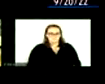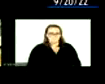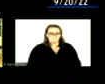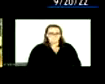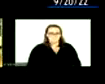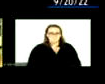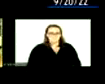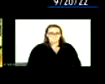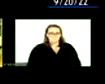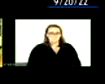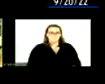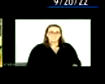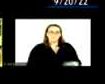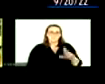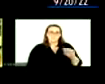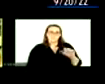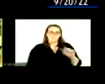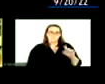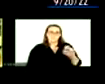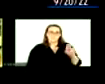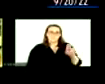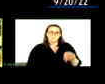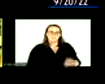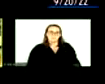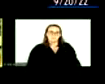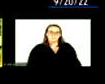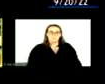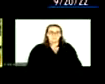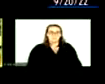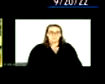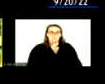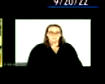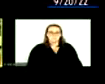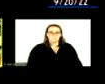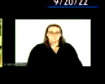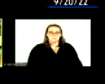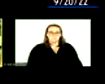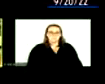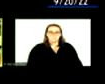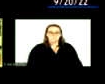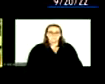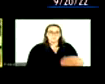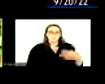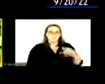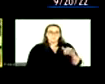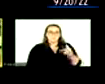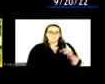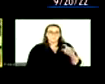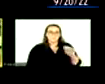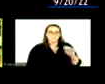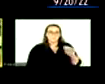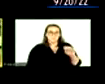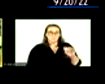Councilmember Nadeau, Yes. Councilmember Nadeau votes yes. Councilmember Pinto,